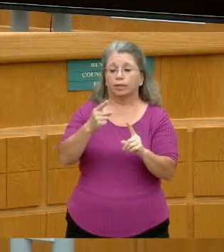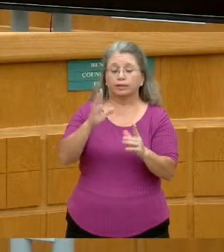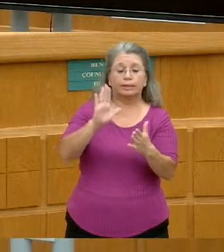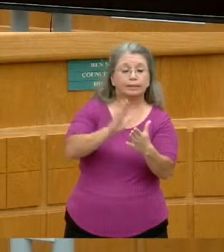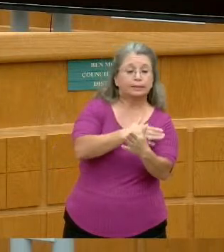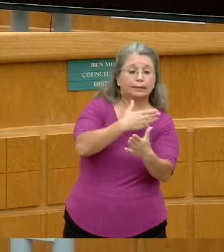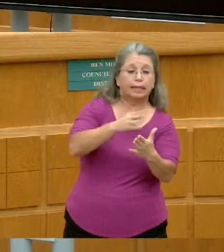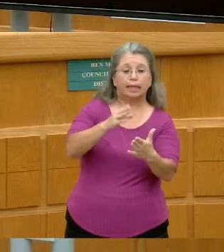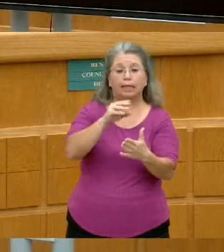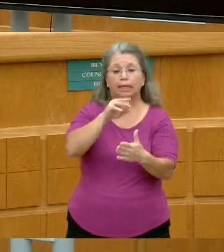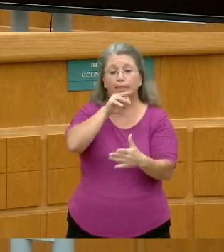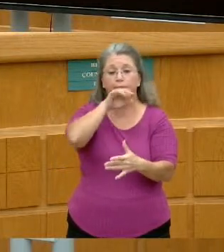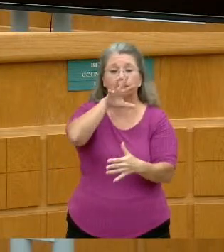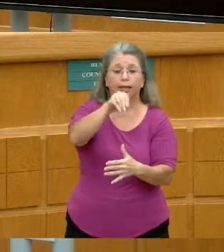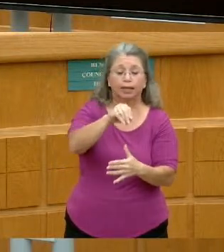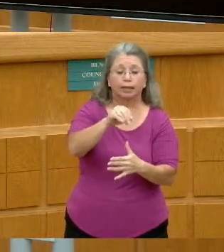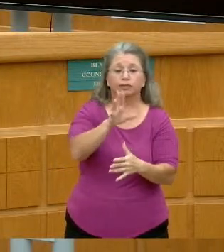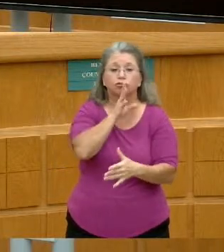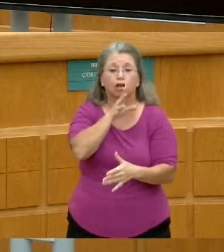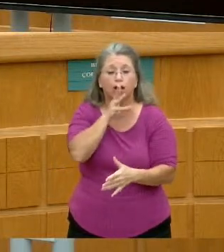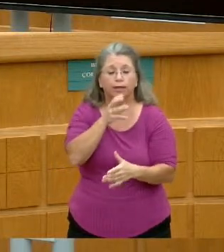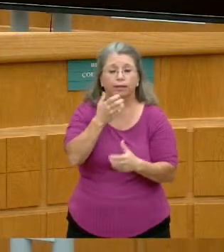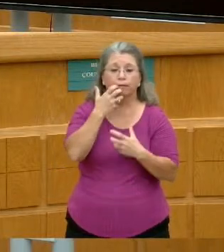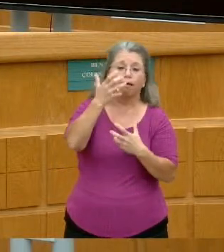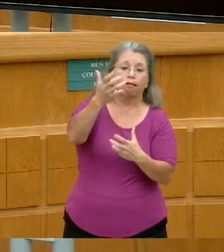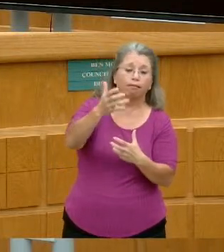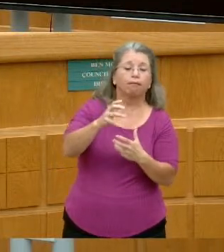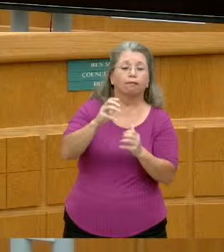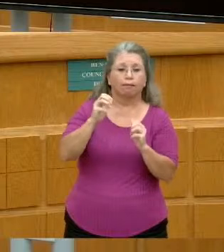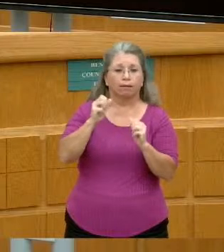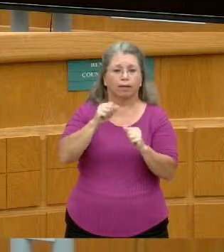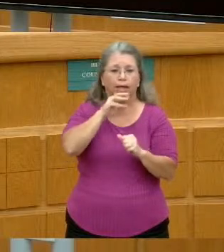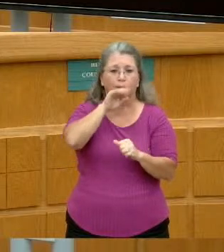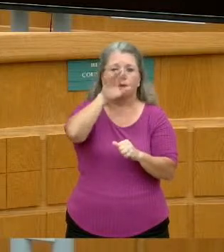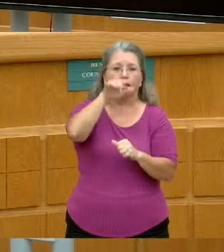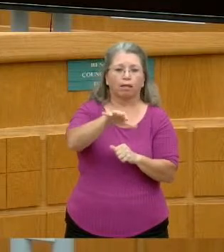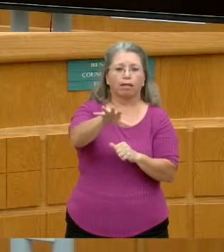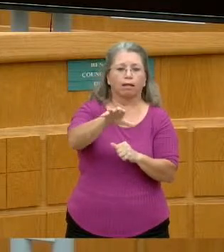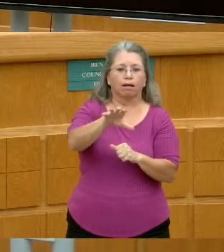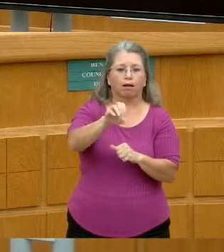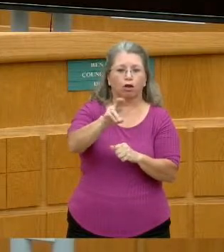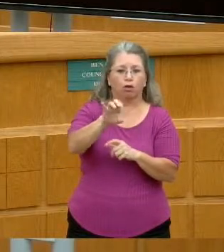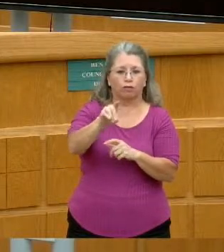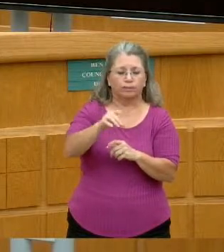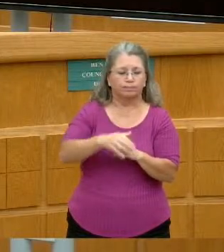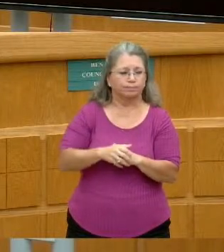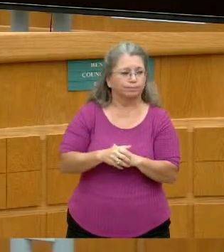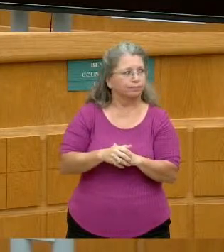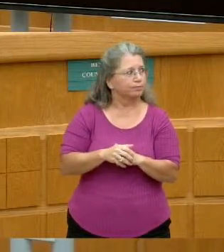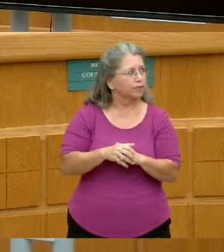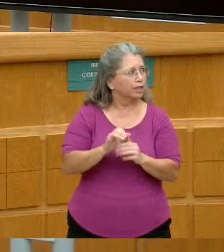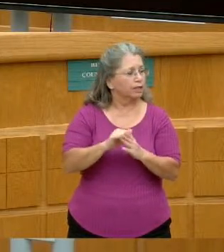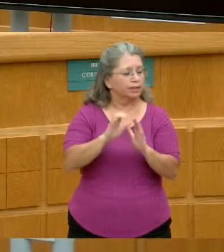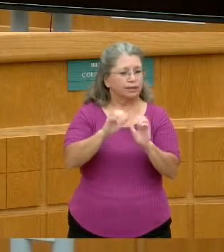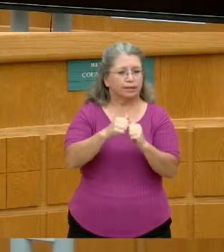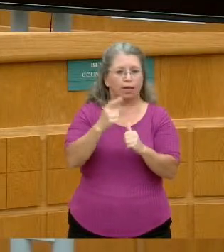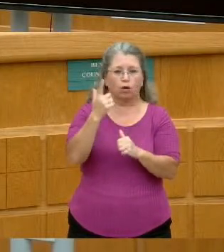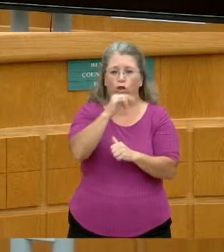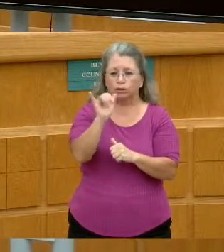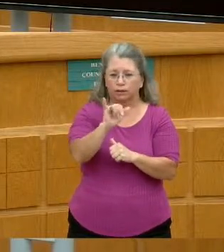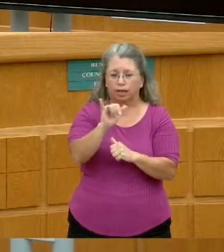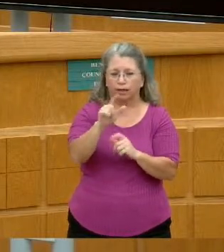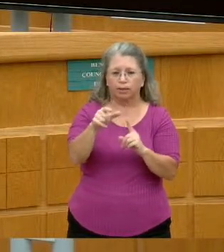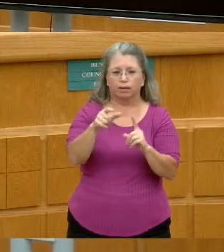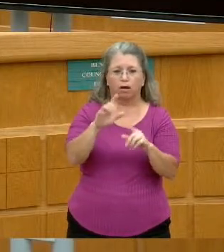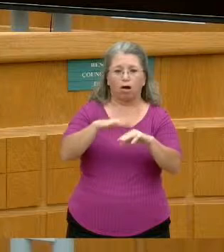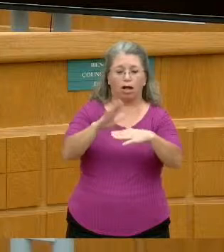talking or yelling. And so there's a variety of ways to catch it. This is what it looks like when on average one person